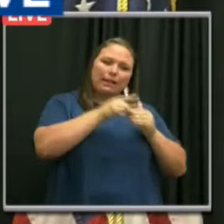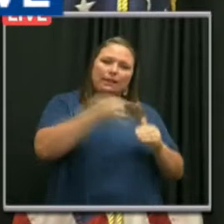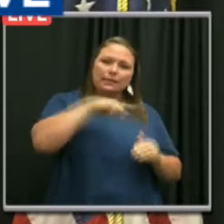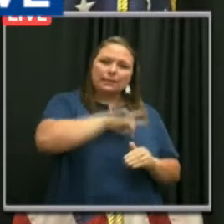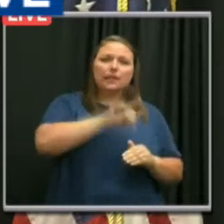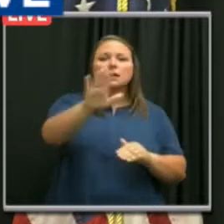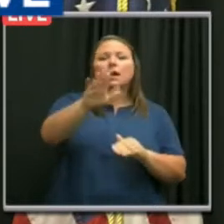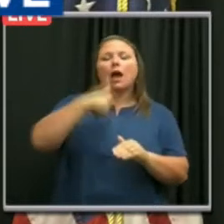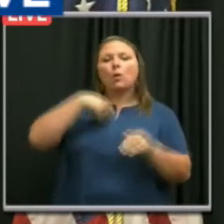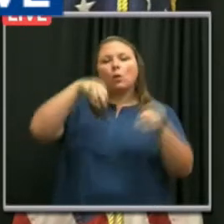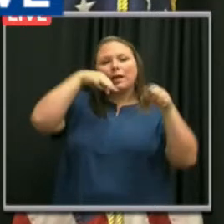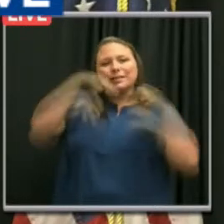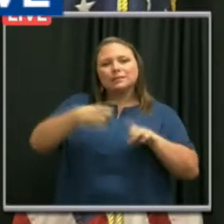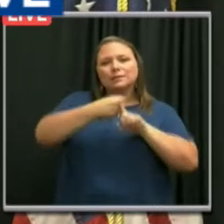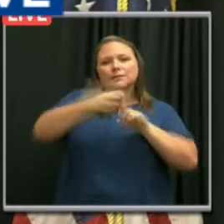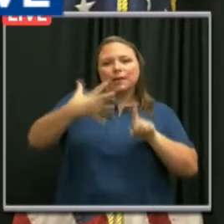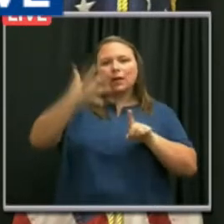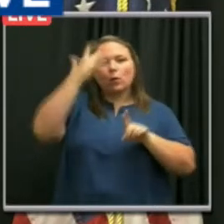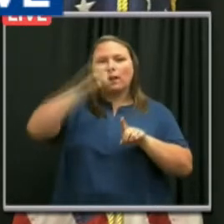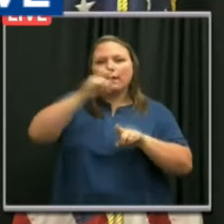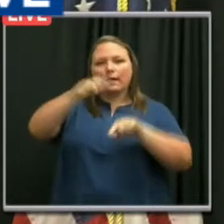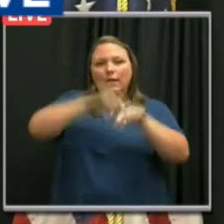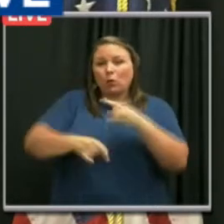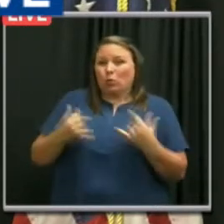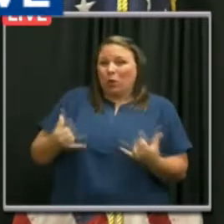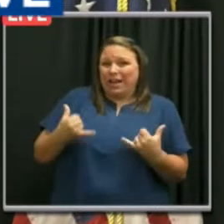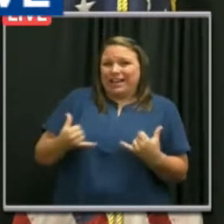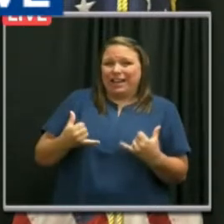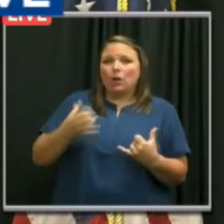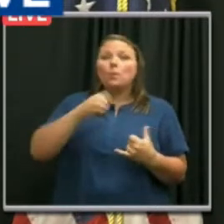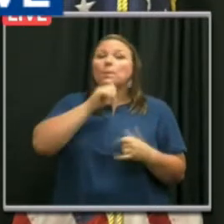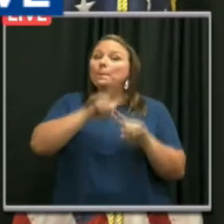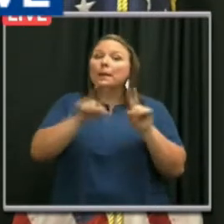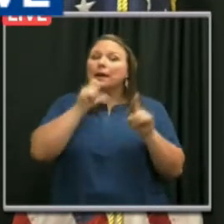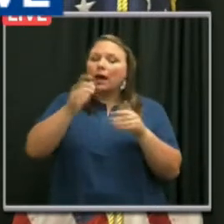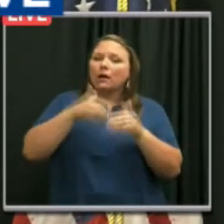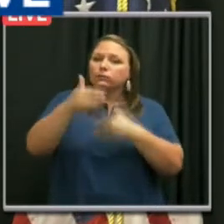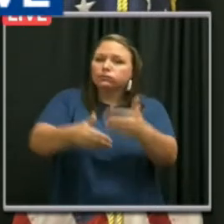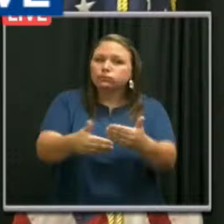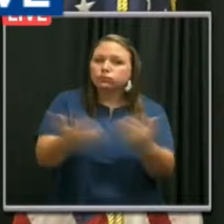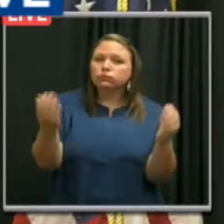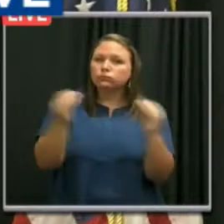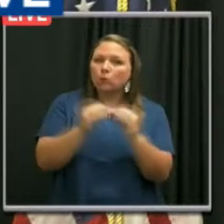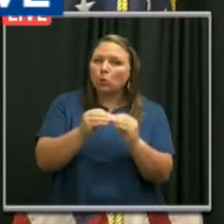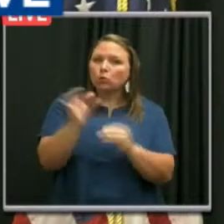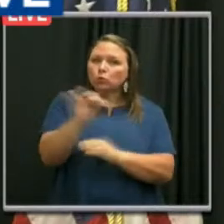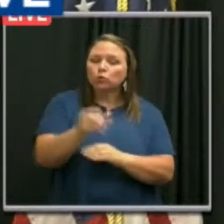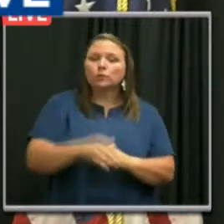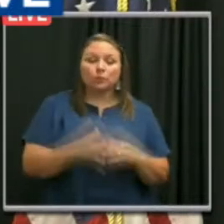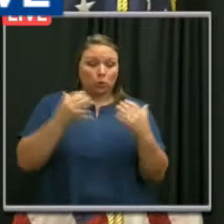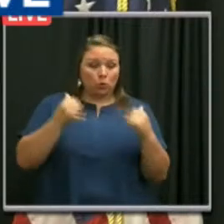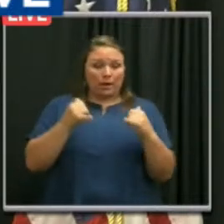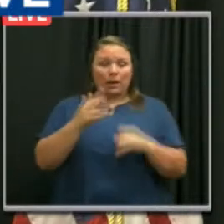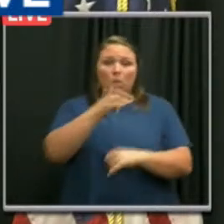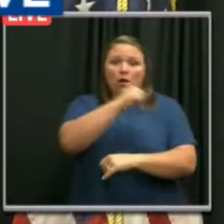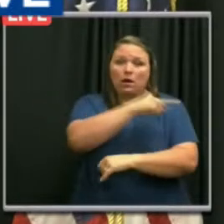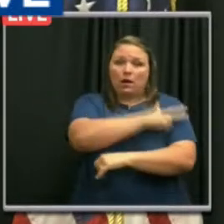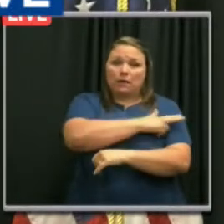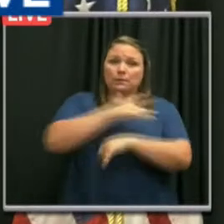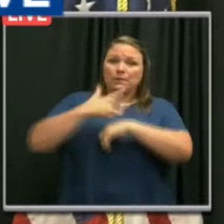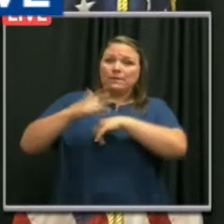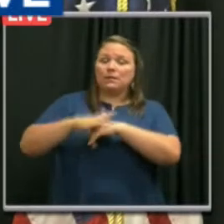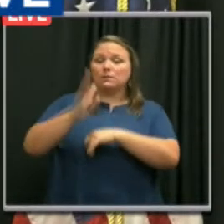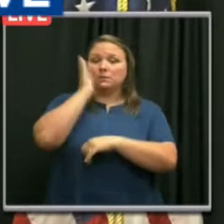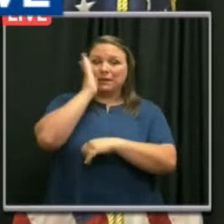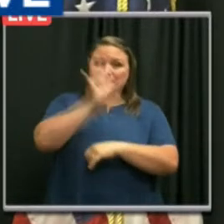explain this decision, why we're not rolling back right now, and also why we're not rolling forward. So right now, the hospital capacity in